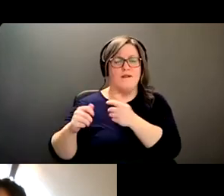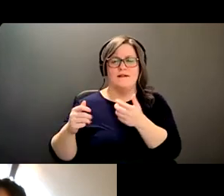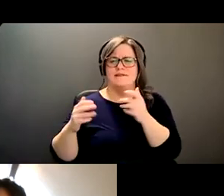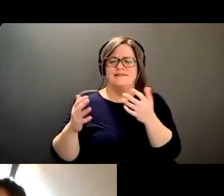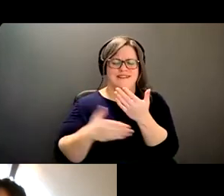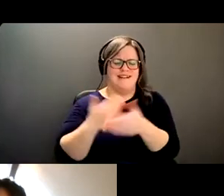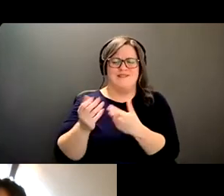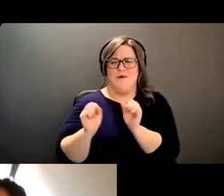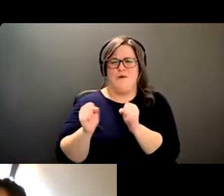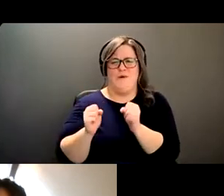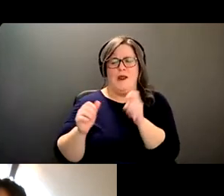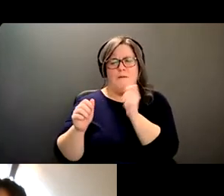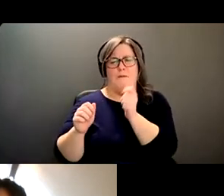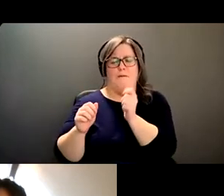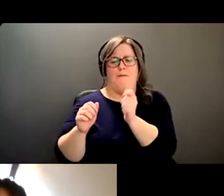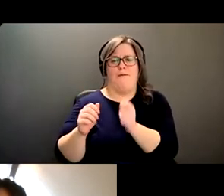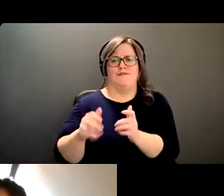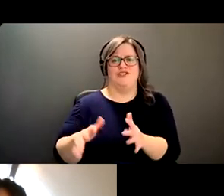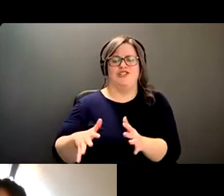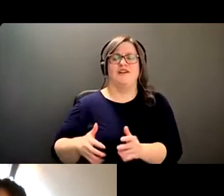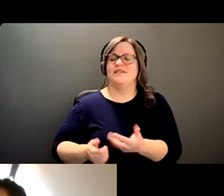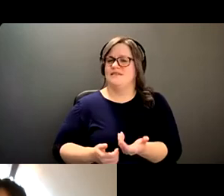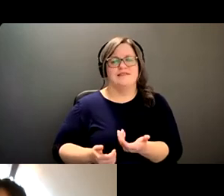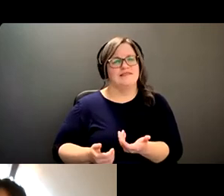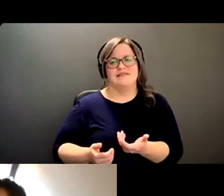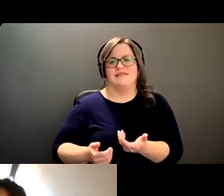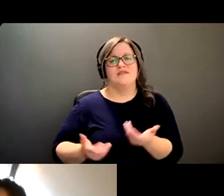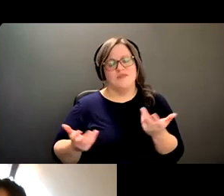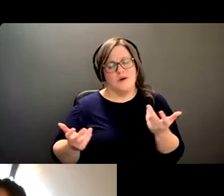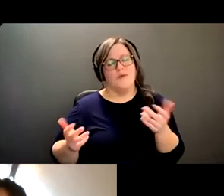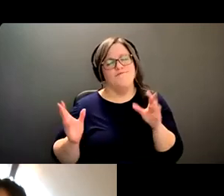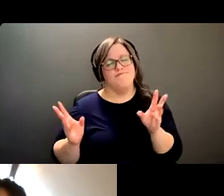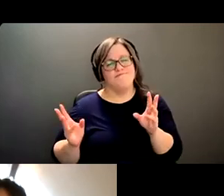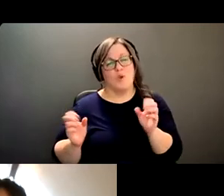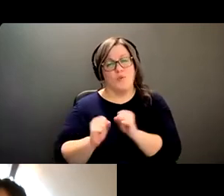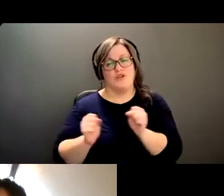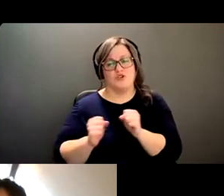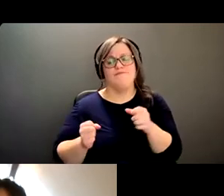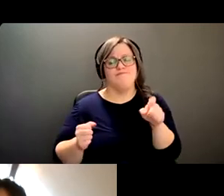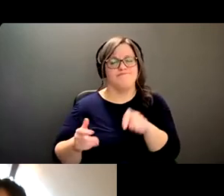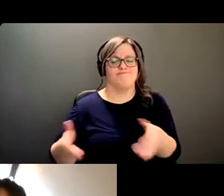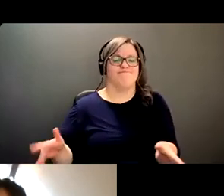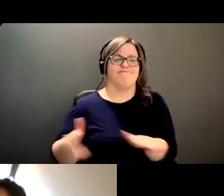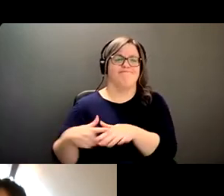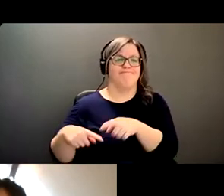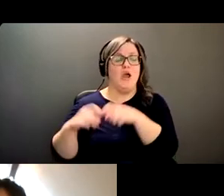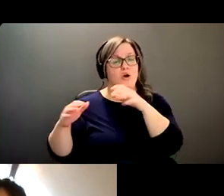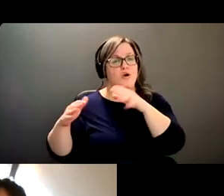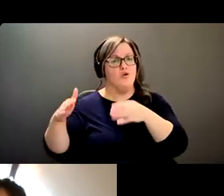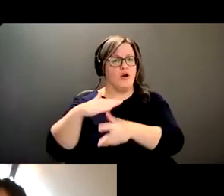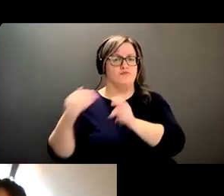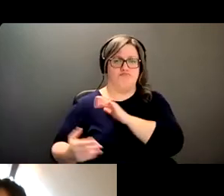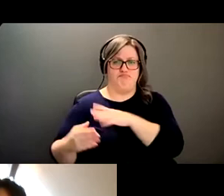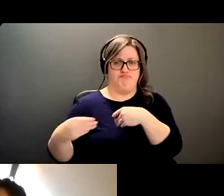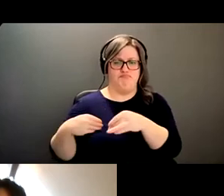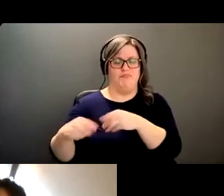too cold. So, you know, the flexibility can only go so far in terms of the garage itself, but